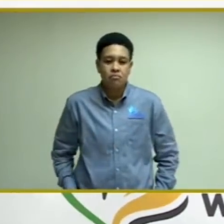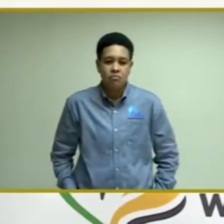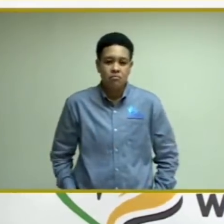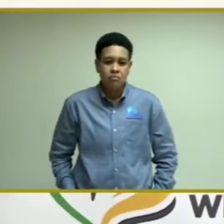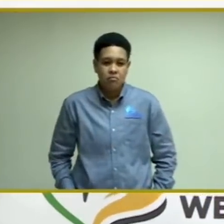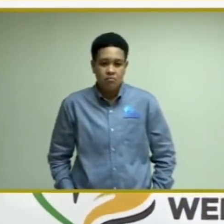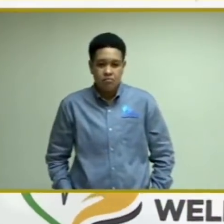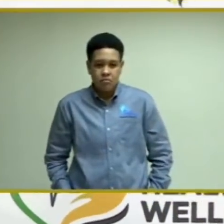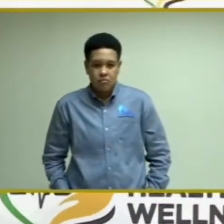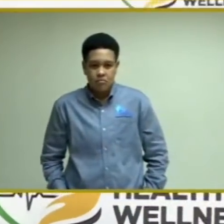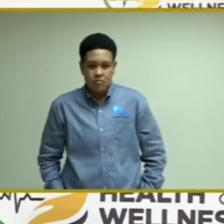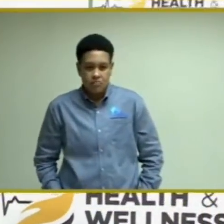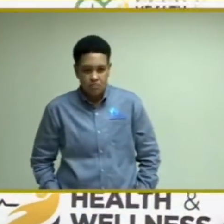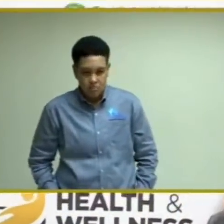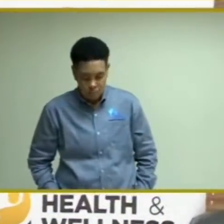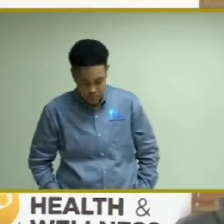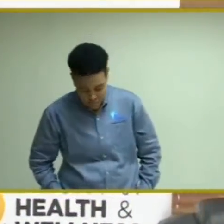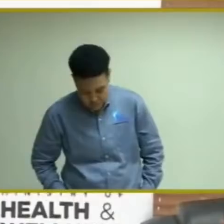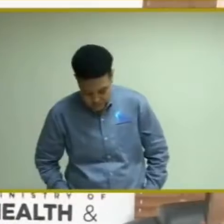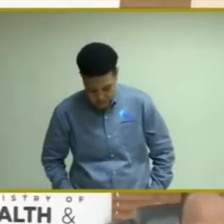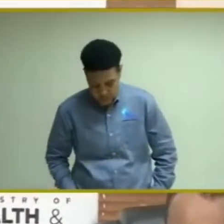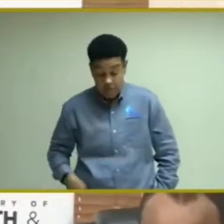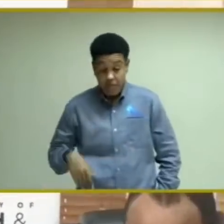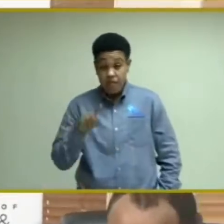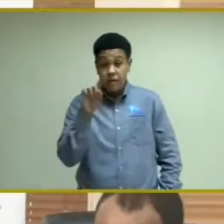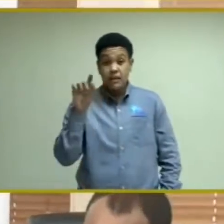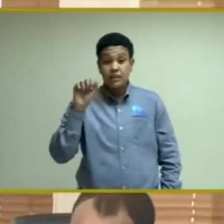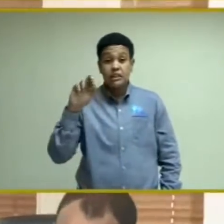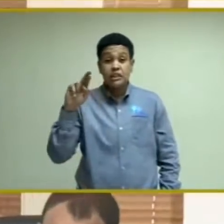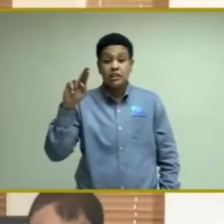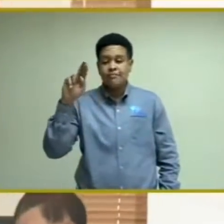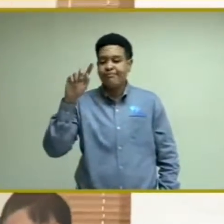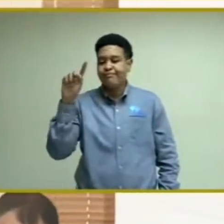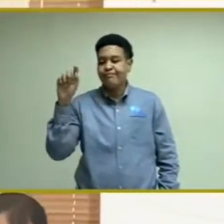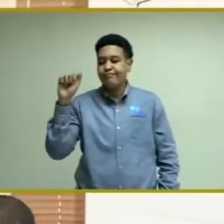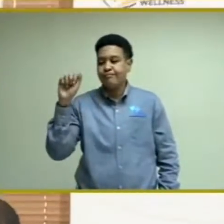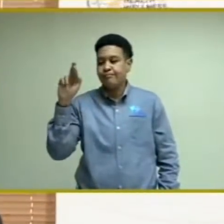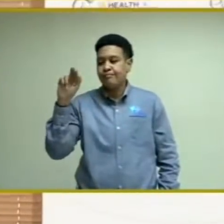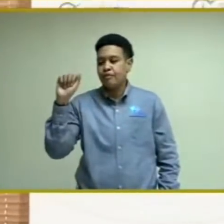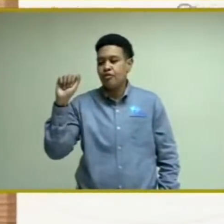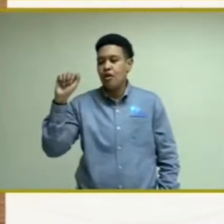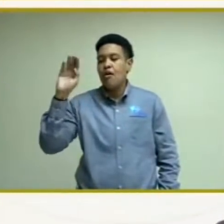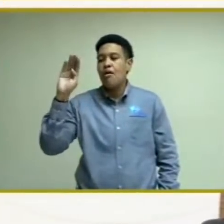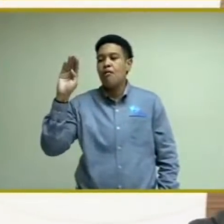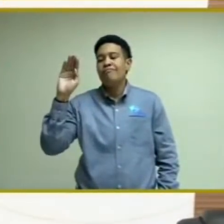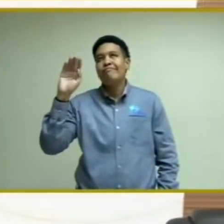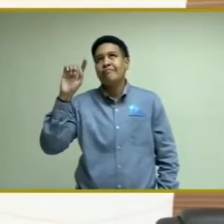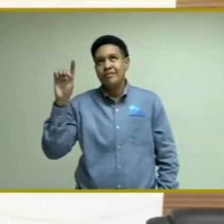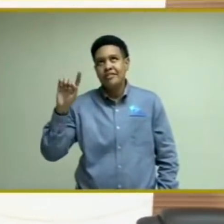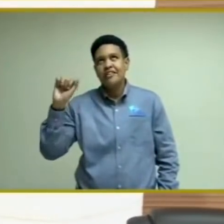Thank you very much, PS. I'm going to go to Zara Burton from 18 Degrees North.